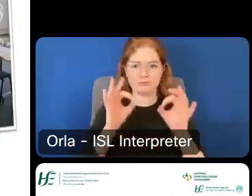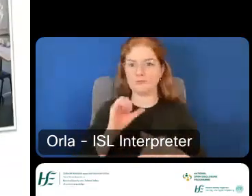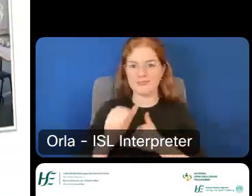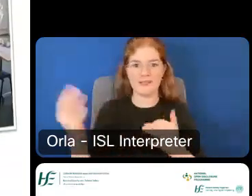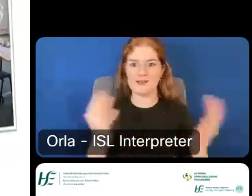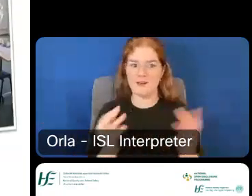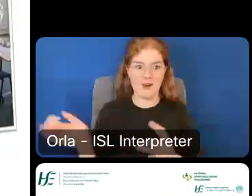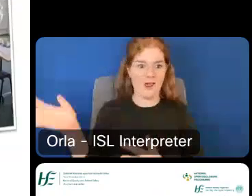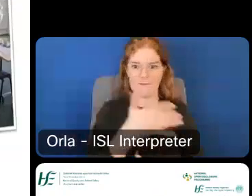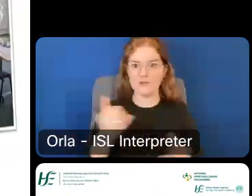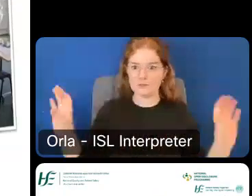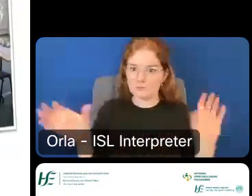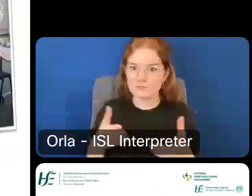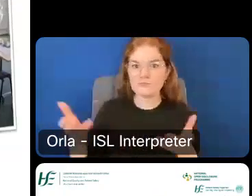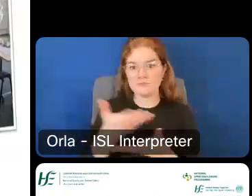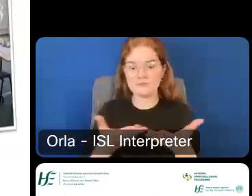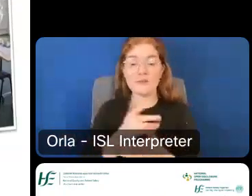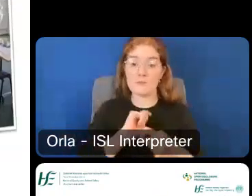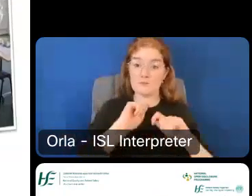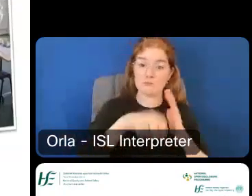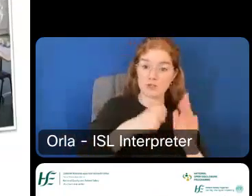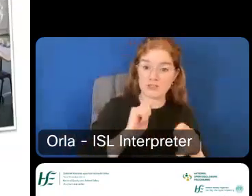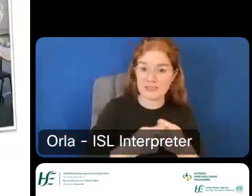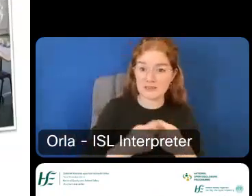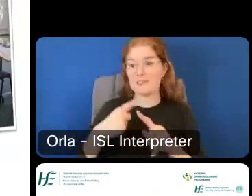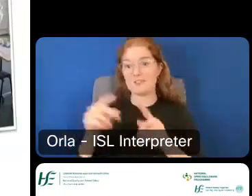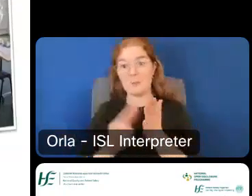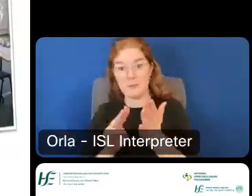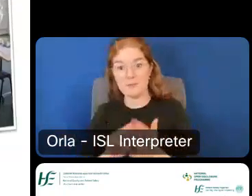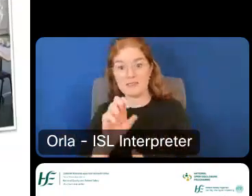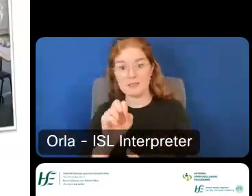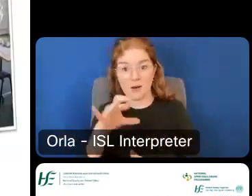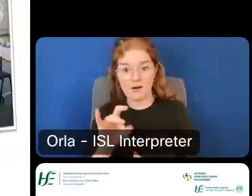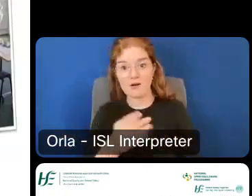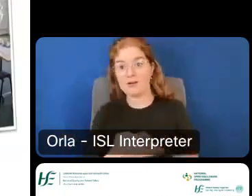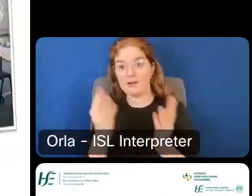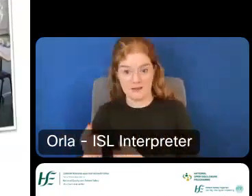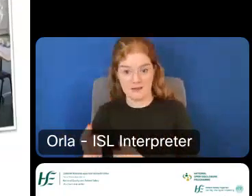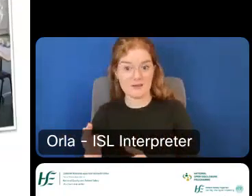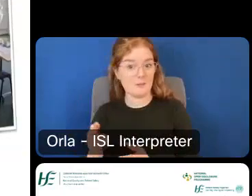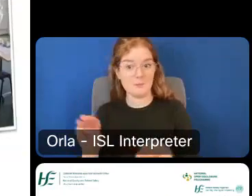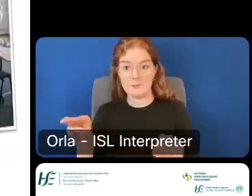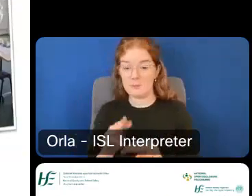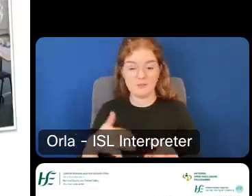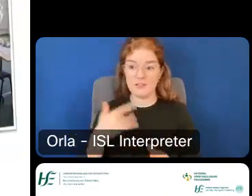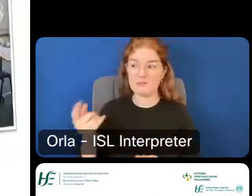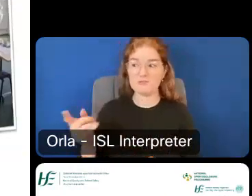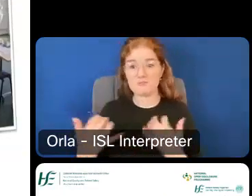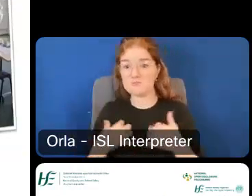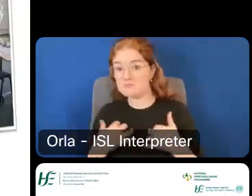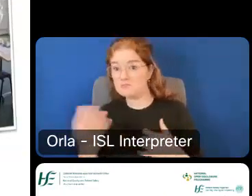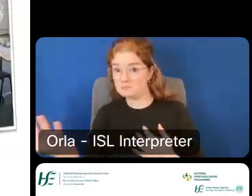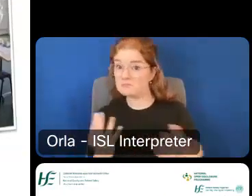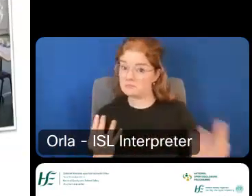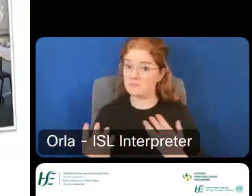able to come together, the project team and other members of SPARK, and again, people that we felt would be able to provide